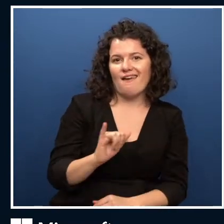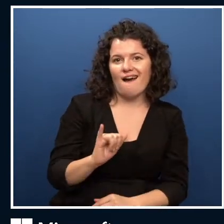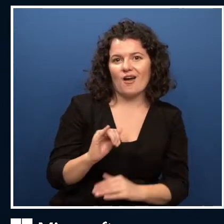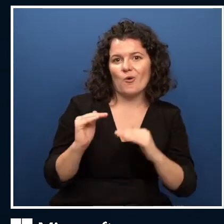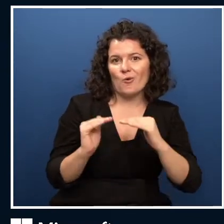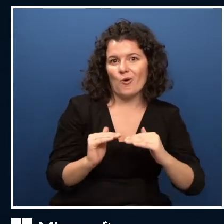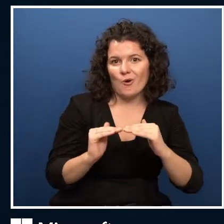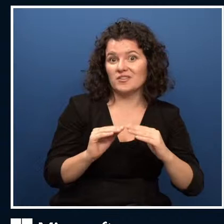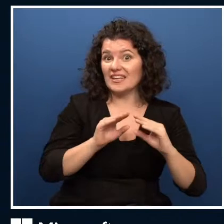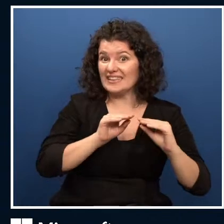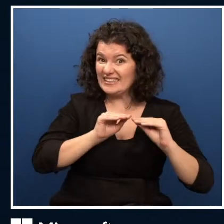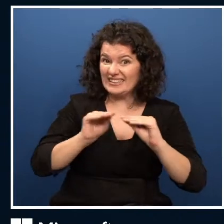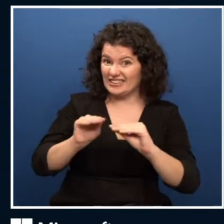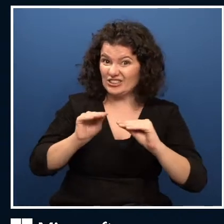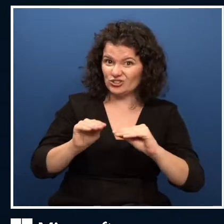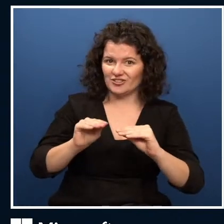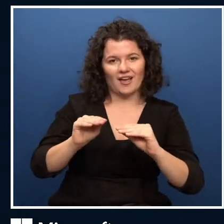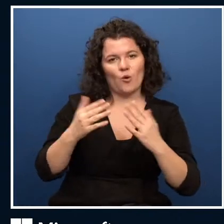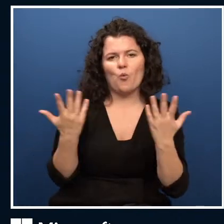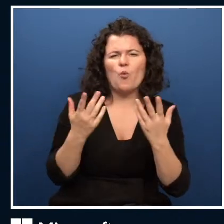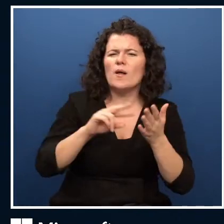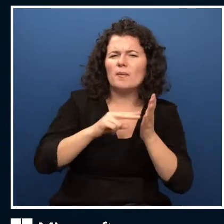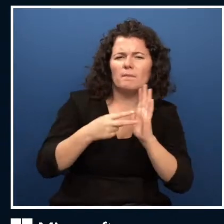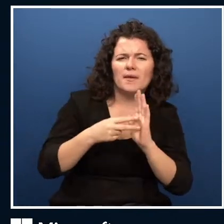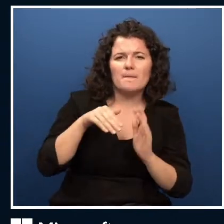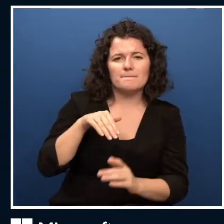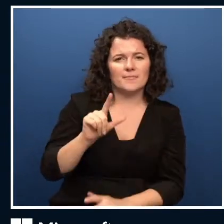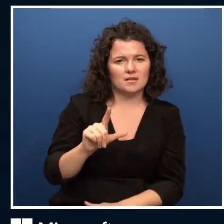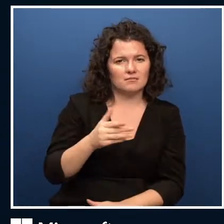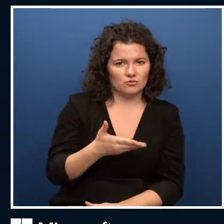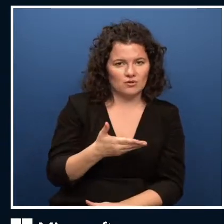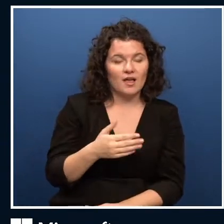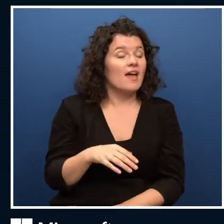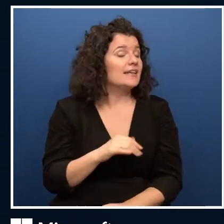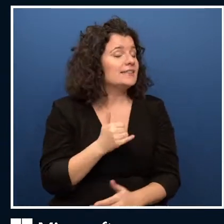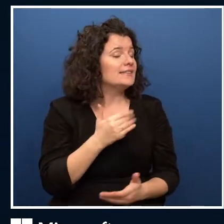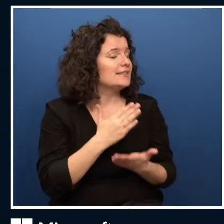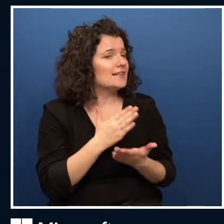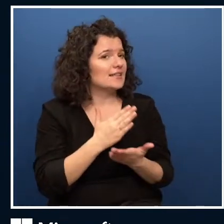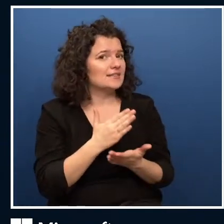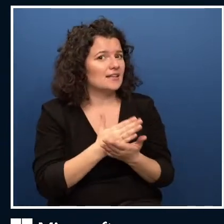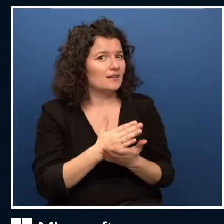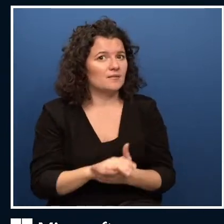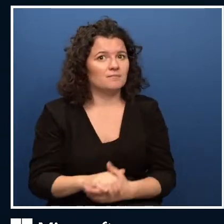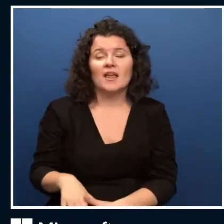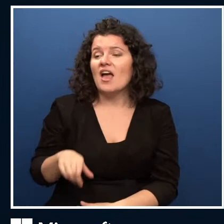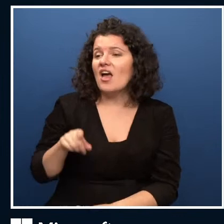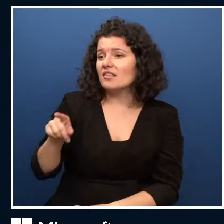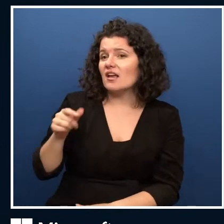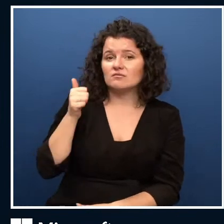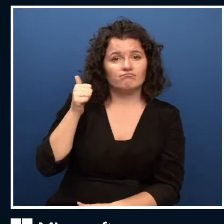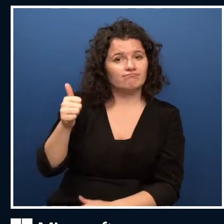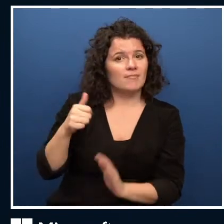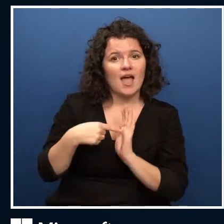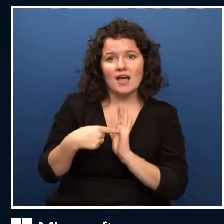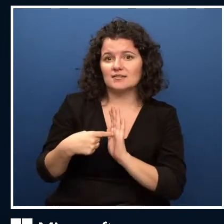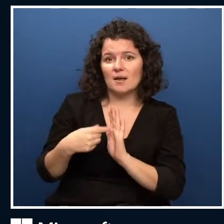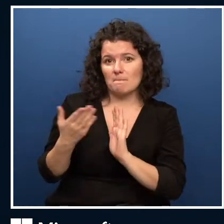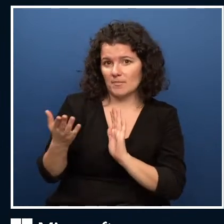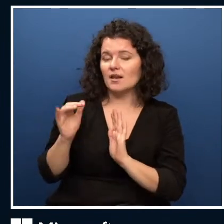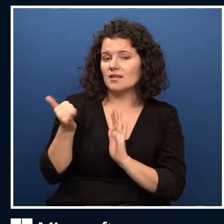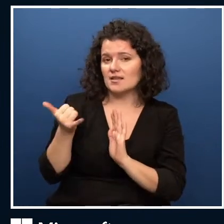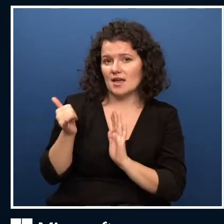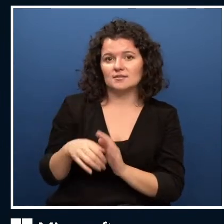has risen, and this is what I was trying to emphasize. That's a great example, and I think we've got some, you're all from